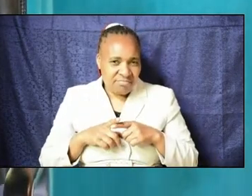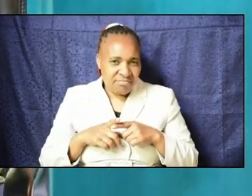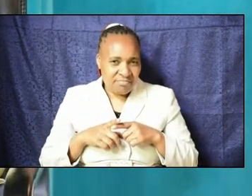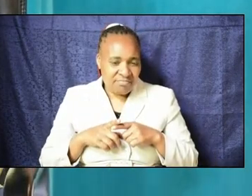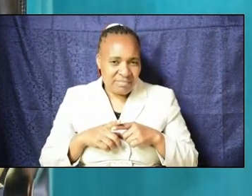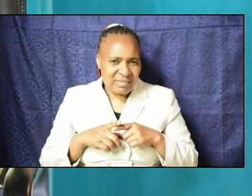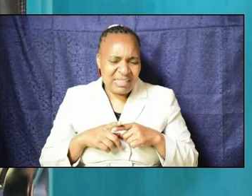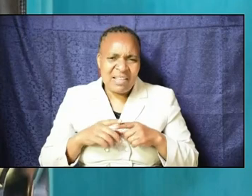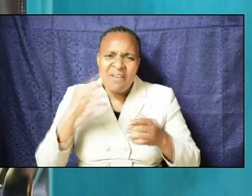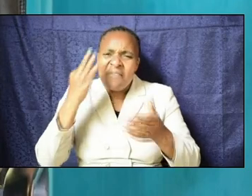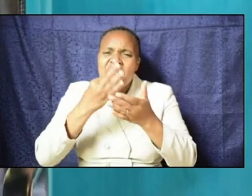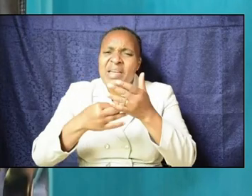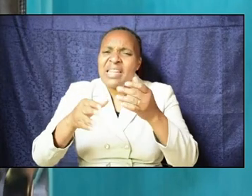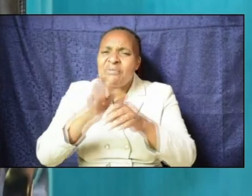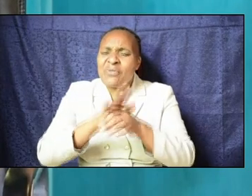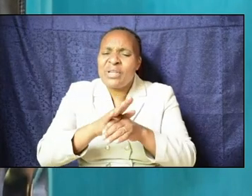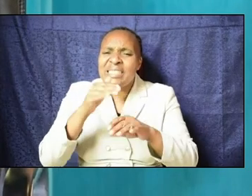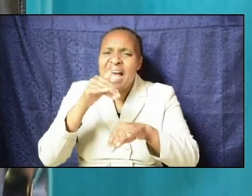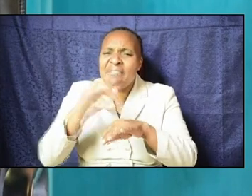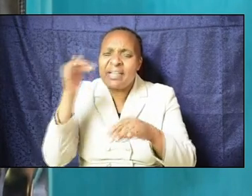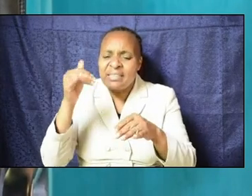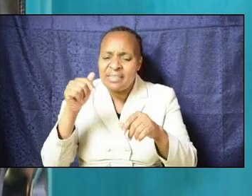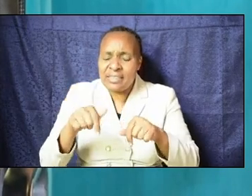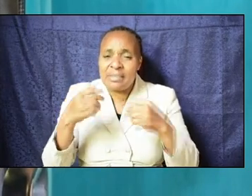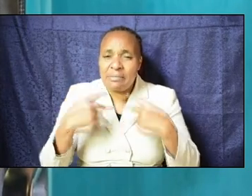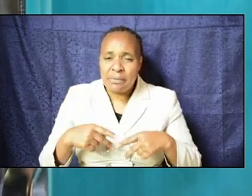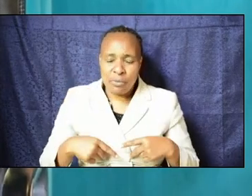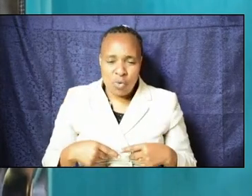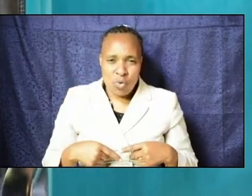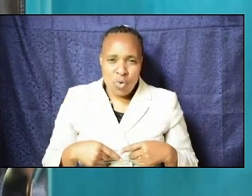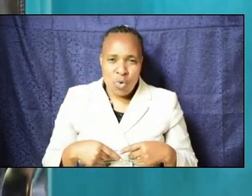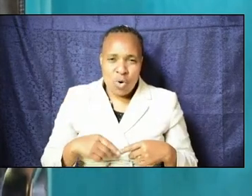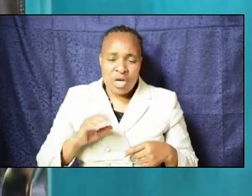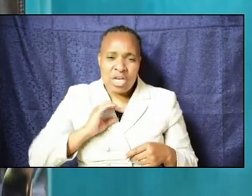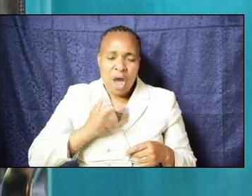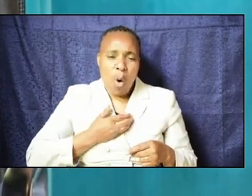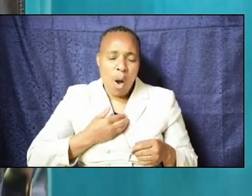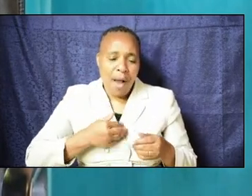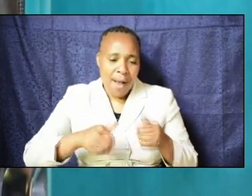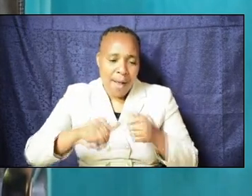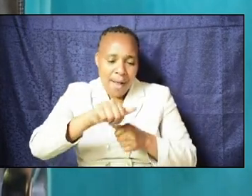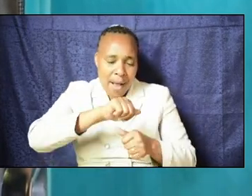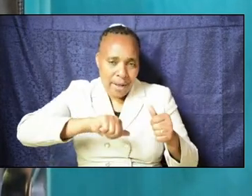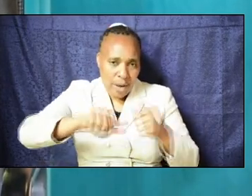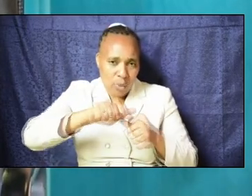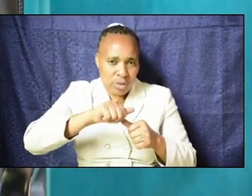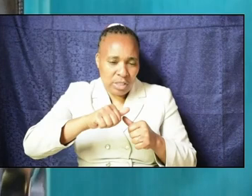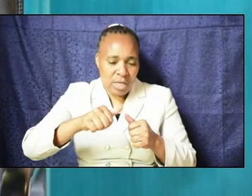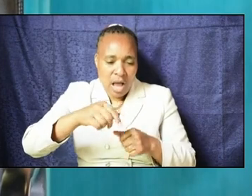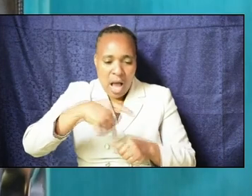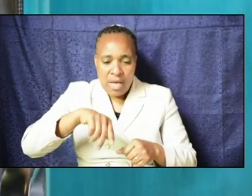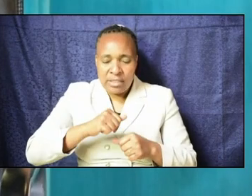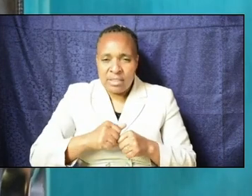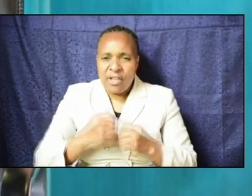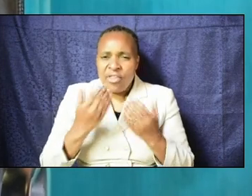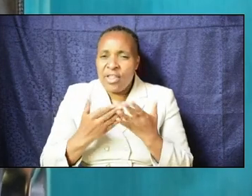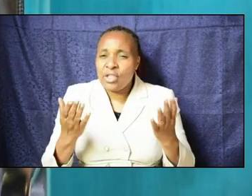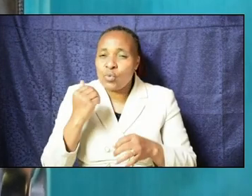how does our faithfulness affect the people in our circles? By the things we do